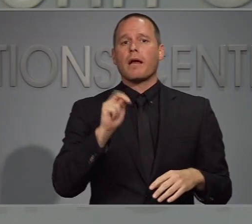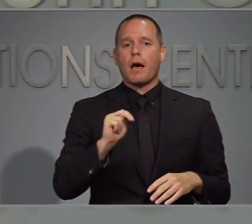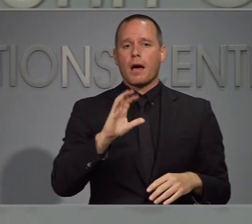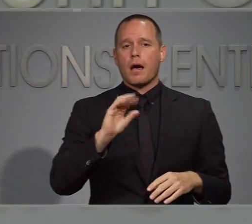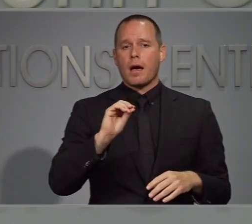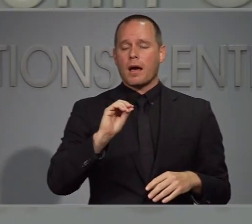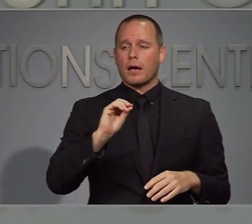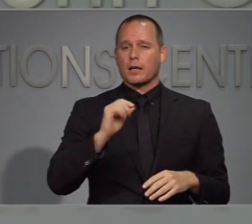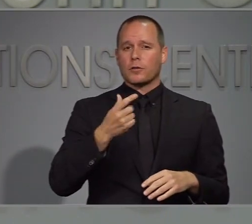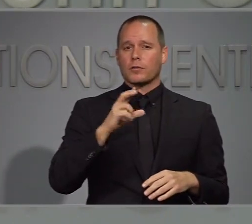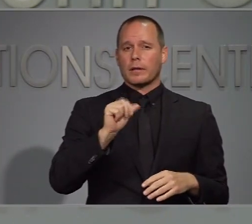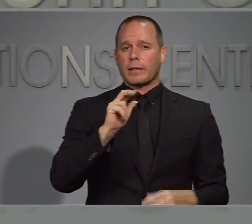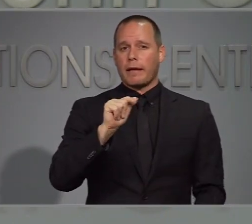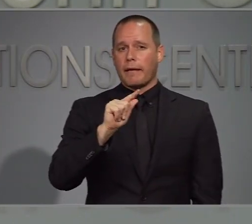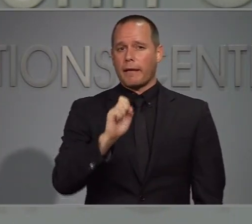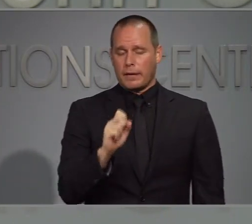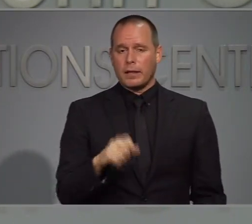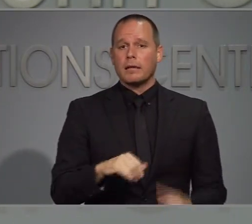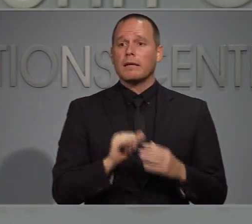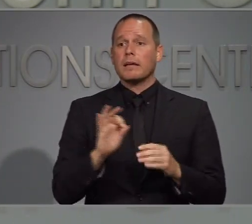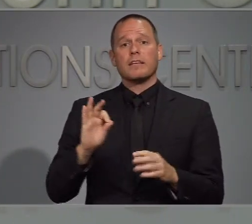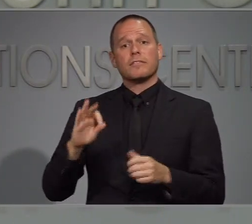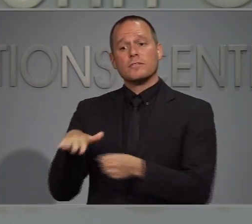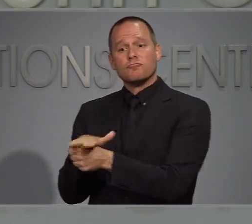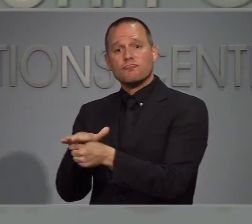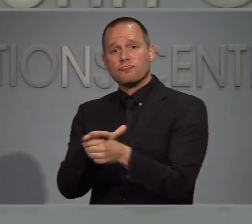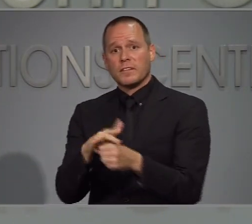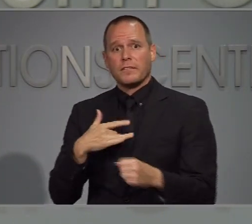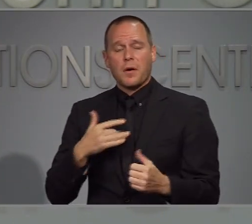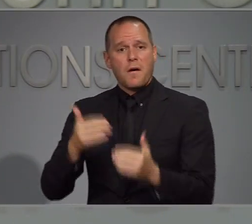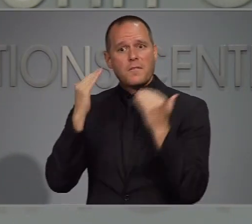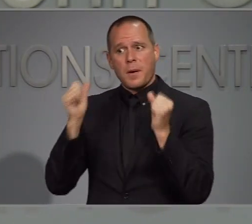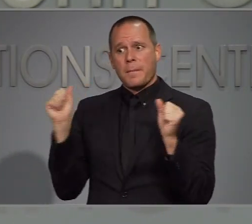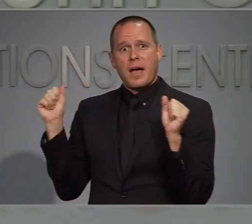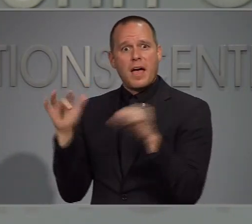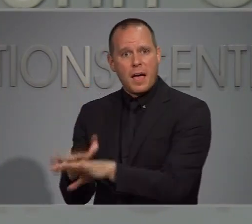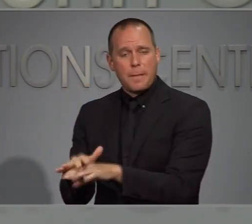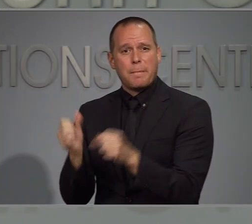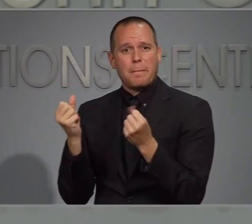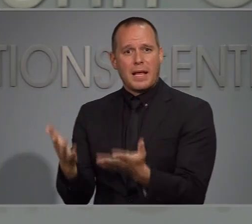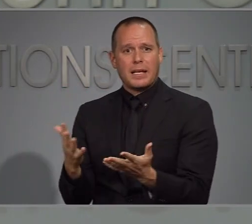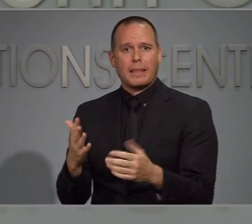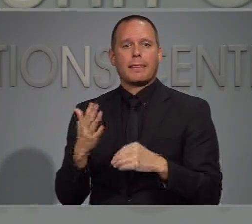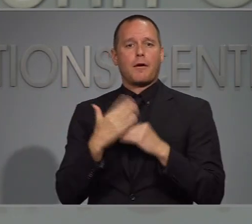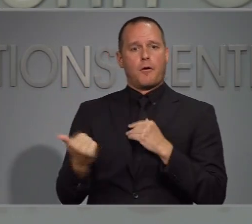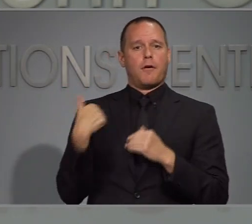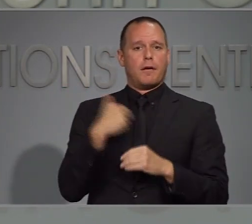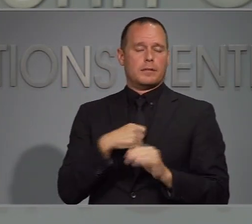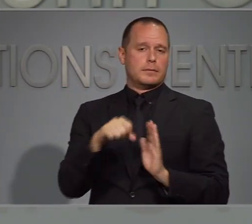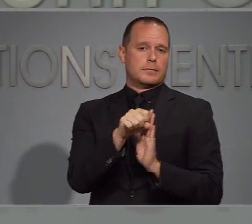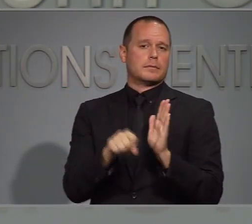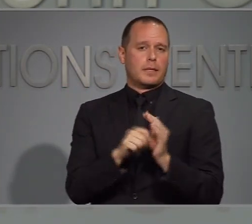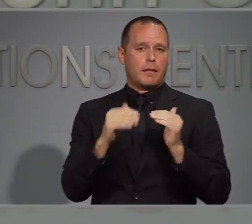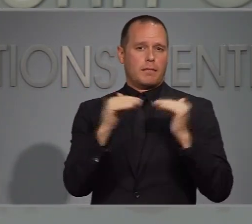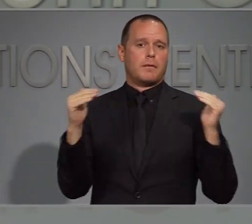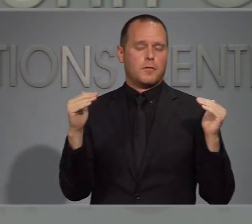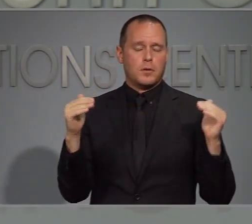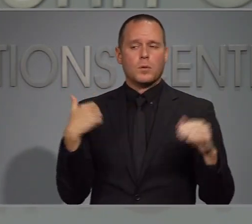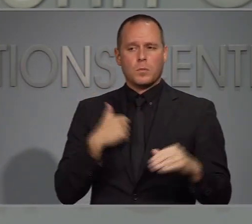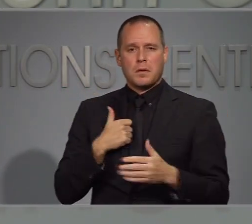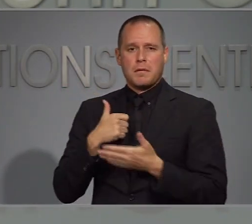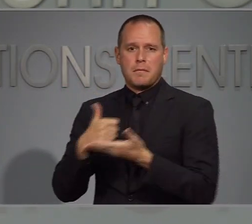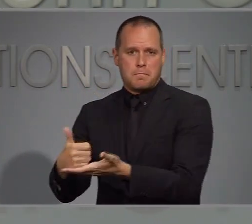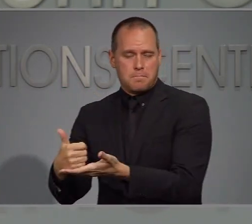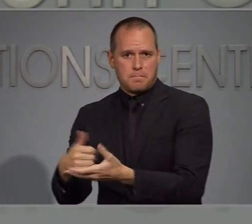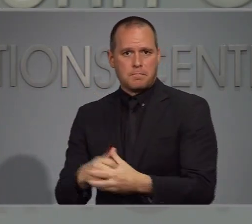and jurisdictions are overwhelmed in their sheltering processes, that's when they call upon us. So that's